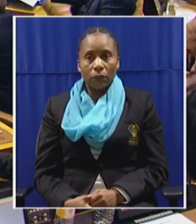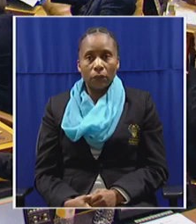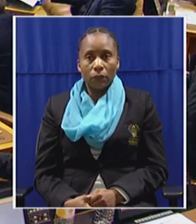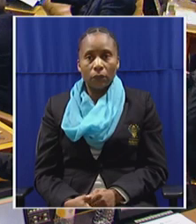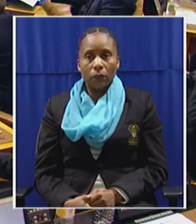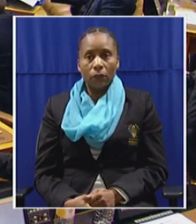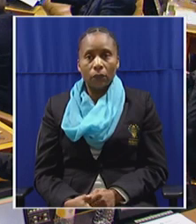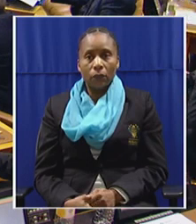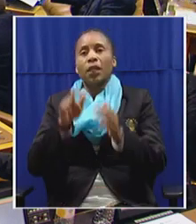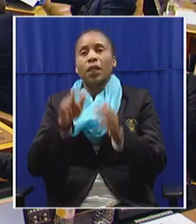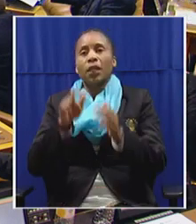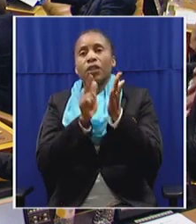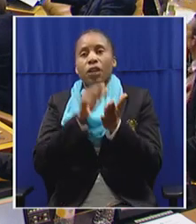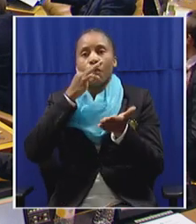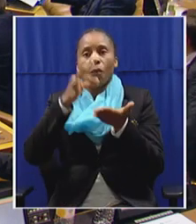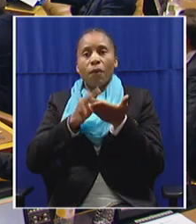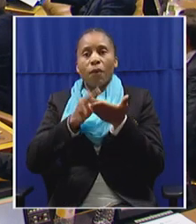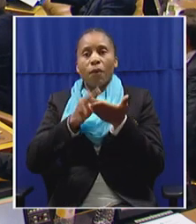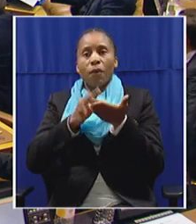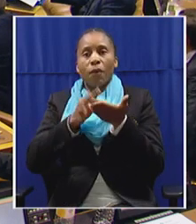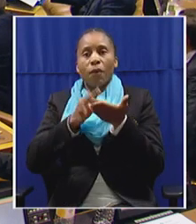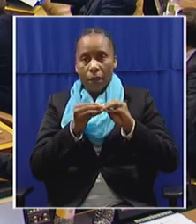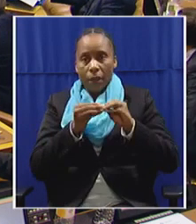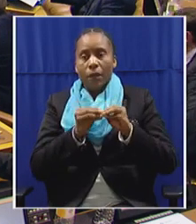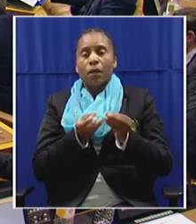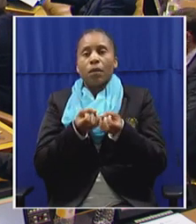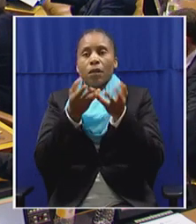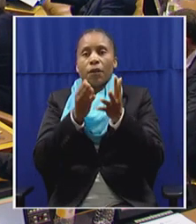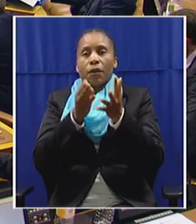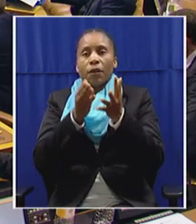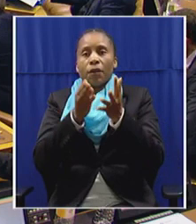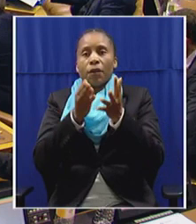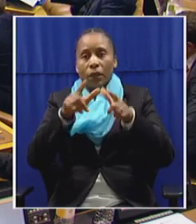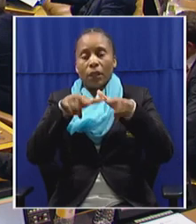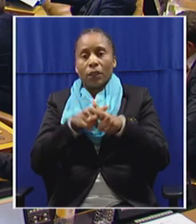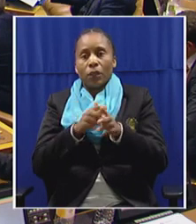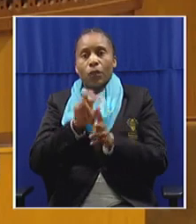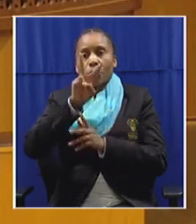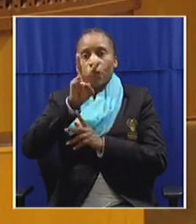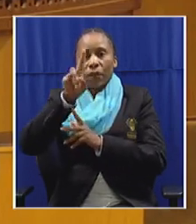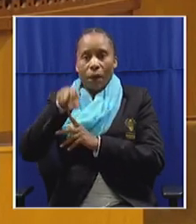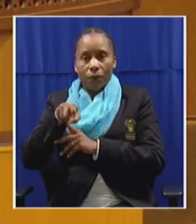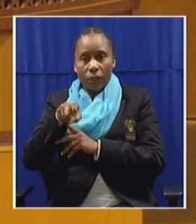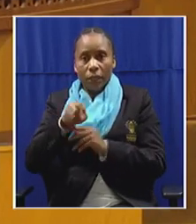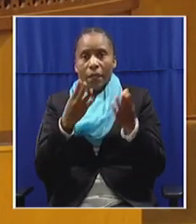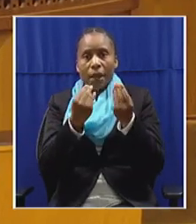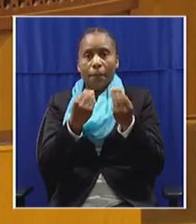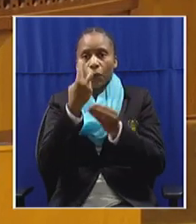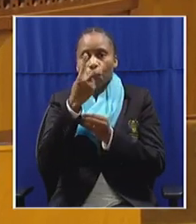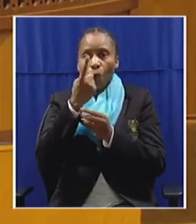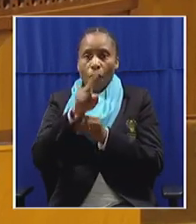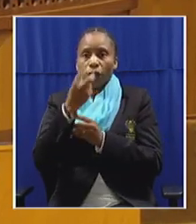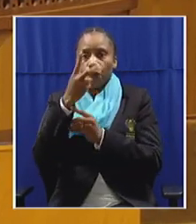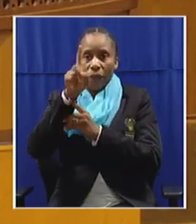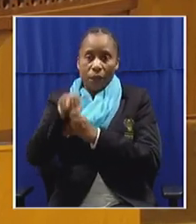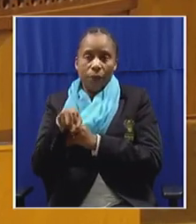Consideration of legislative proposal to amend the Promotion of Access to Information Act 2000, number 2 of 2000, submitted